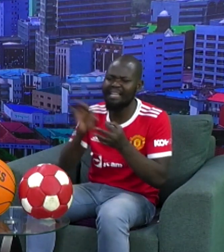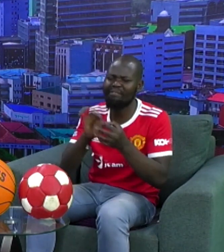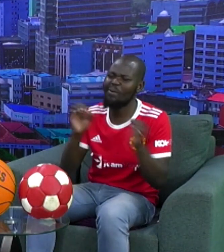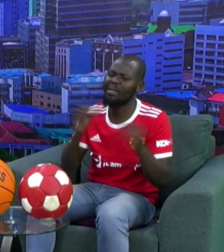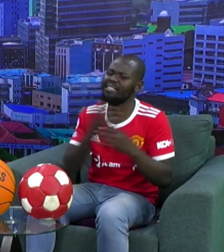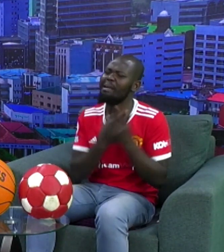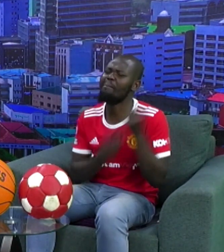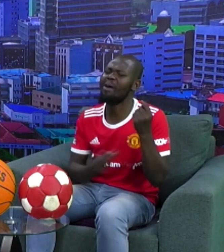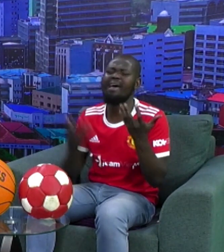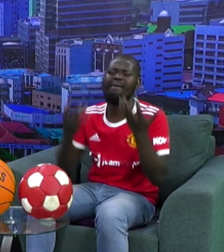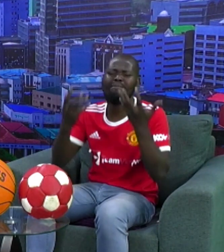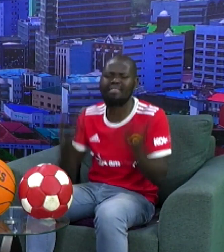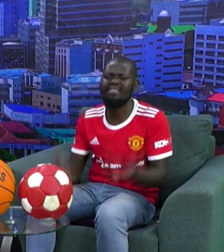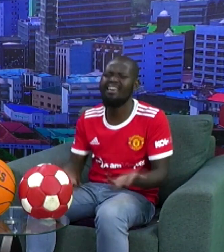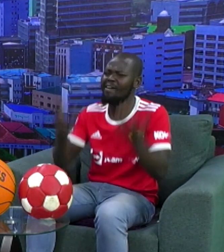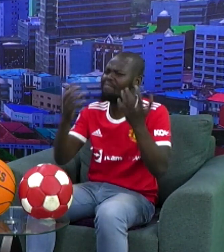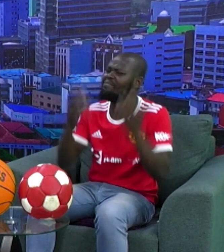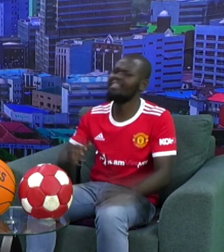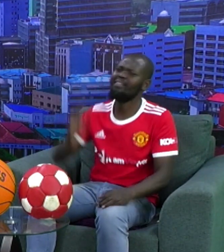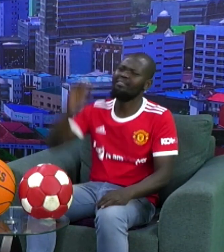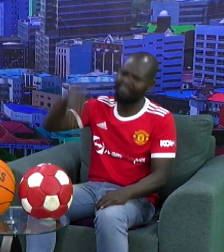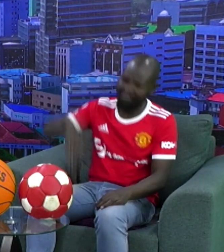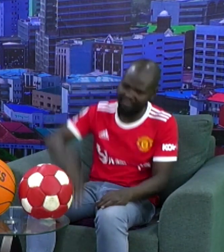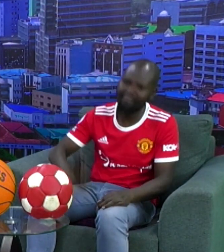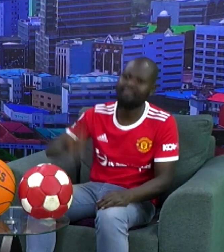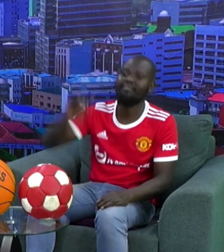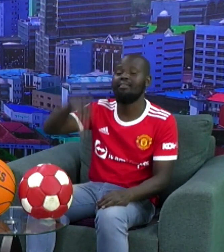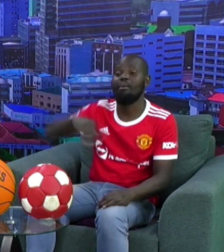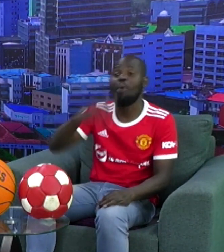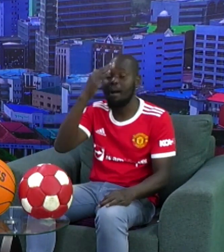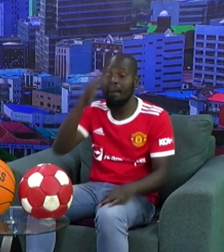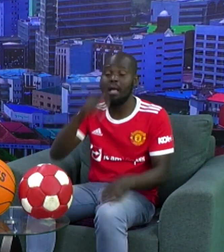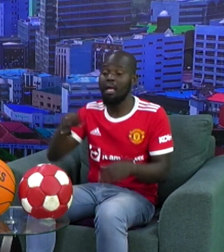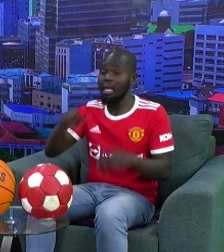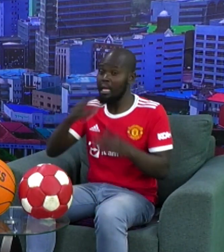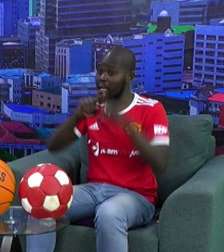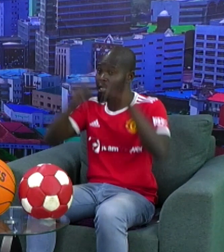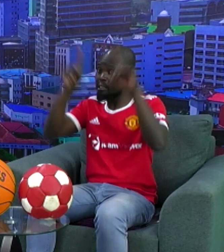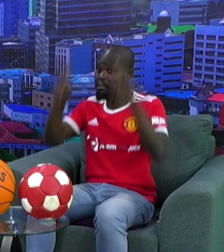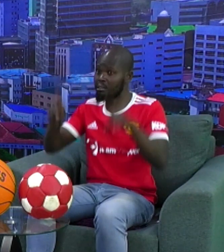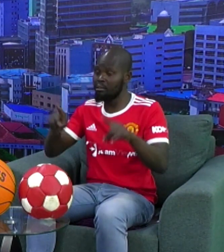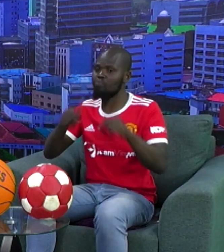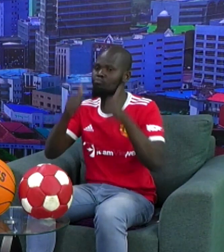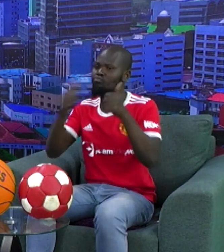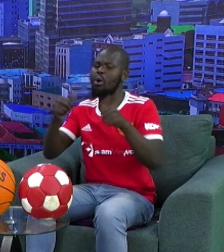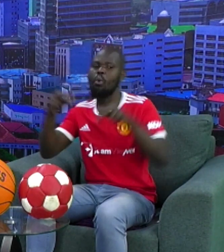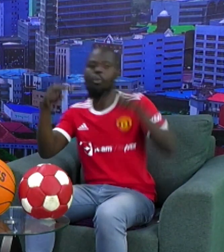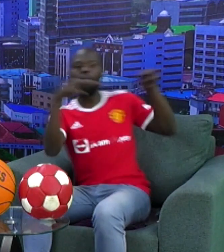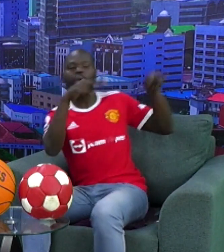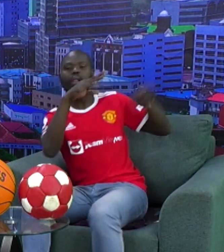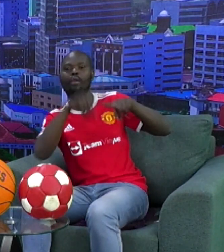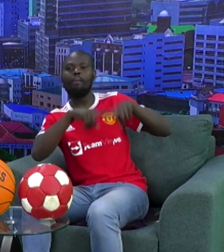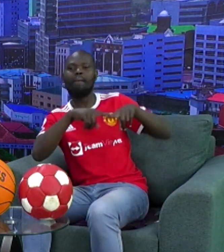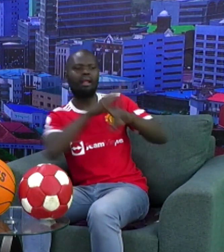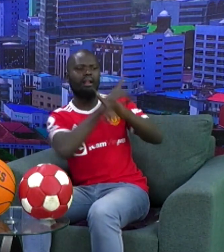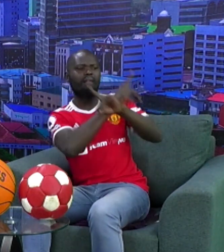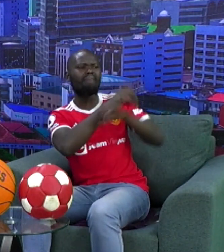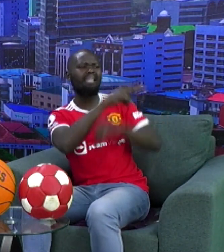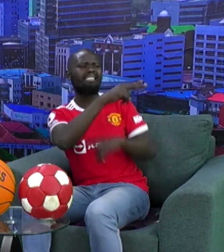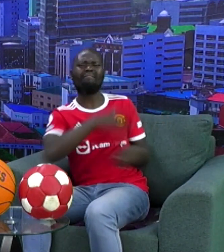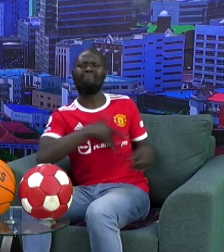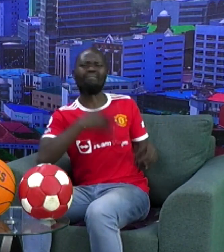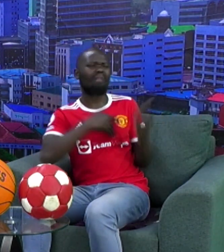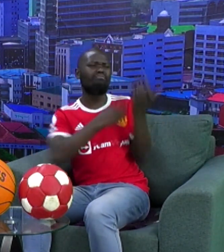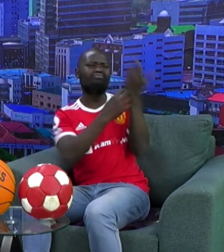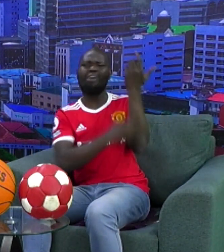FC, they have been disappointed very much this season because the front is good,